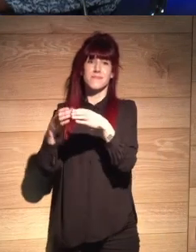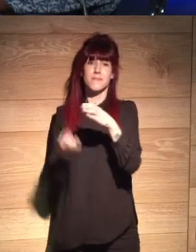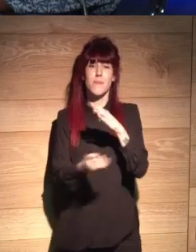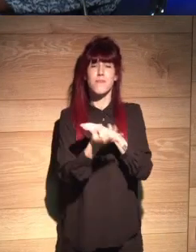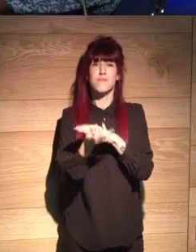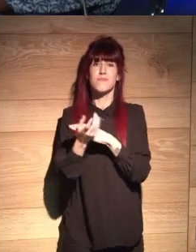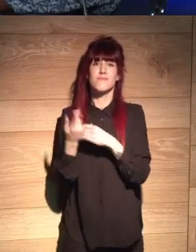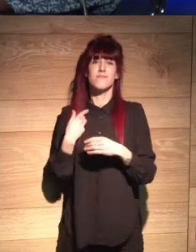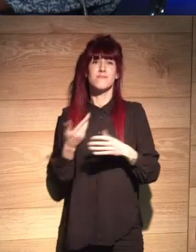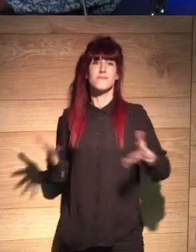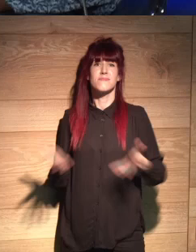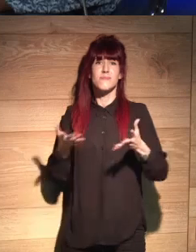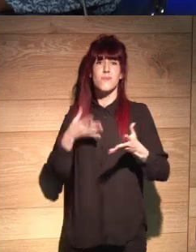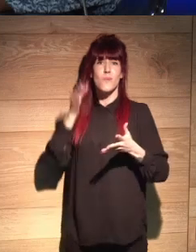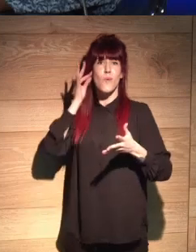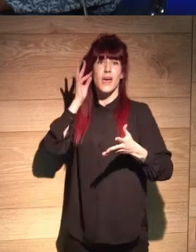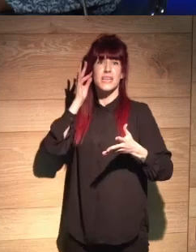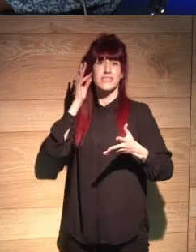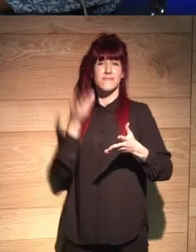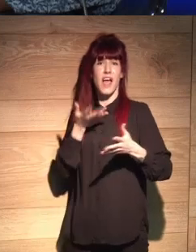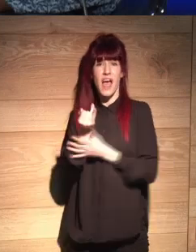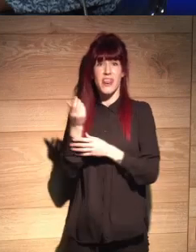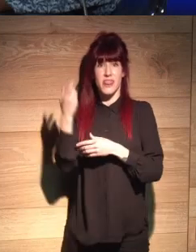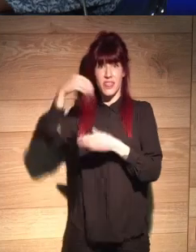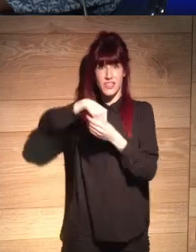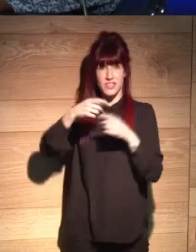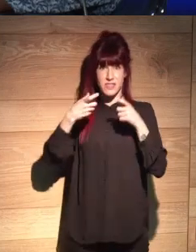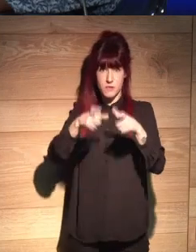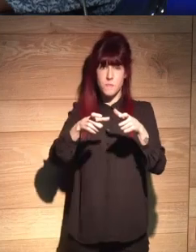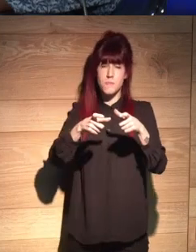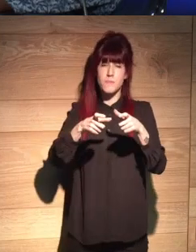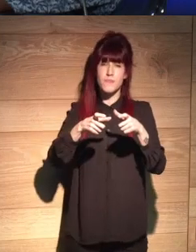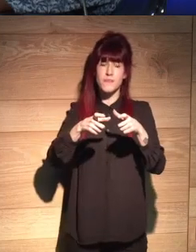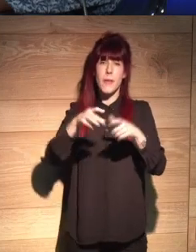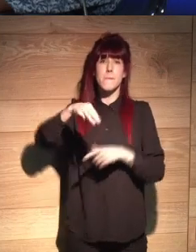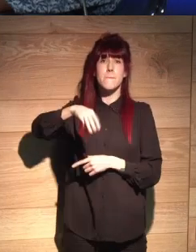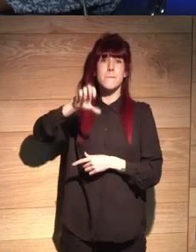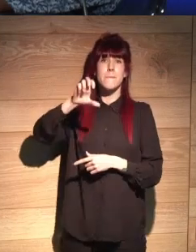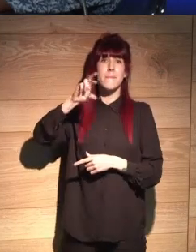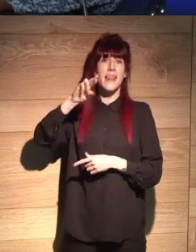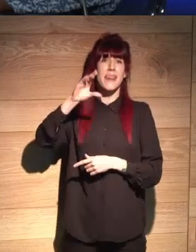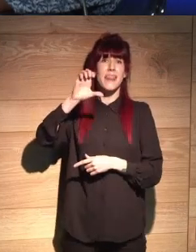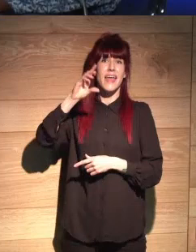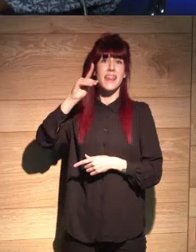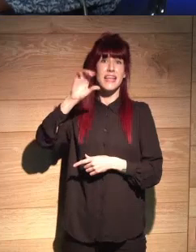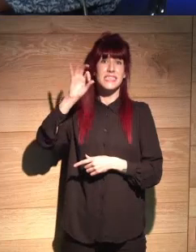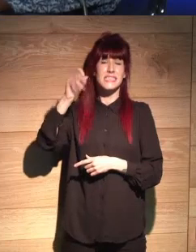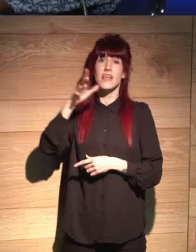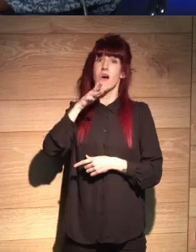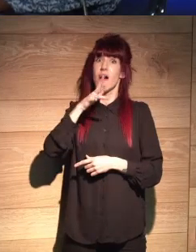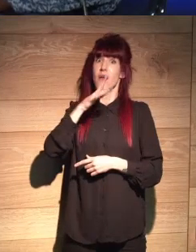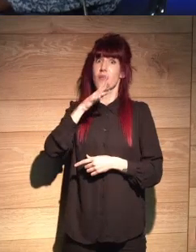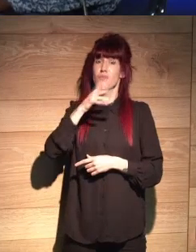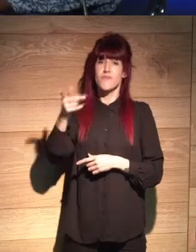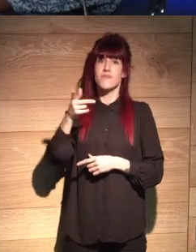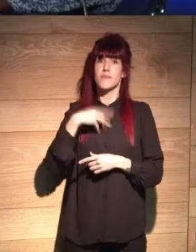groups and organizations that promote the presence of women in this sector. Mercedes, you're a member of a